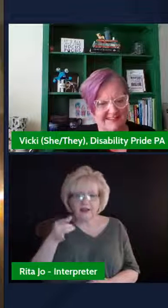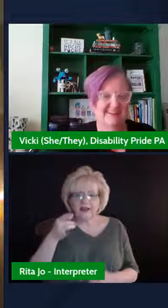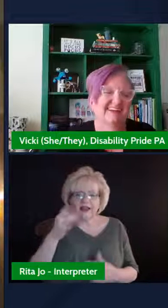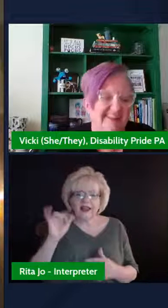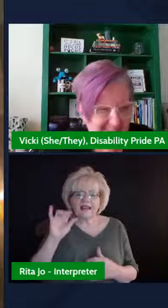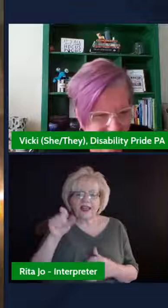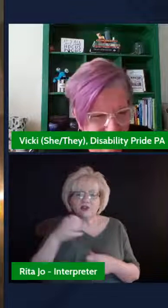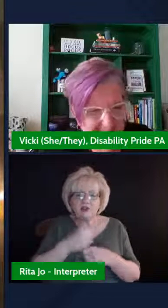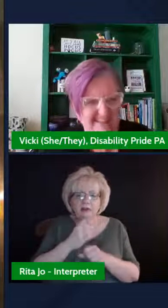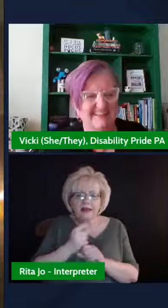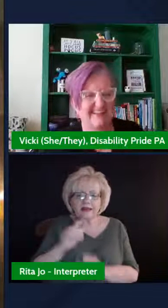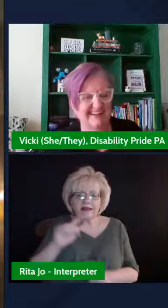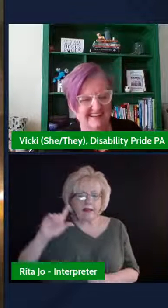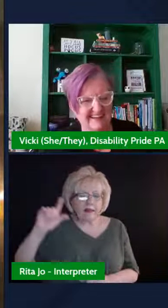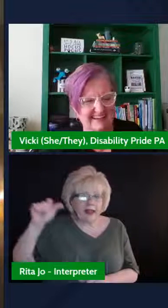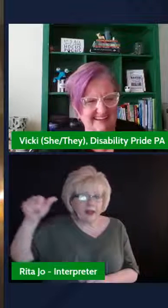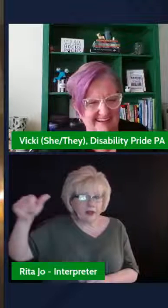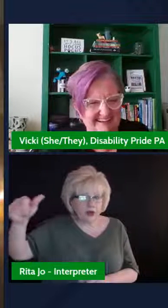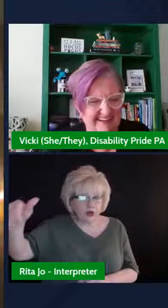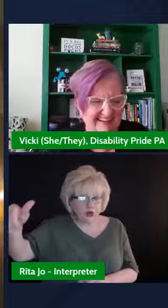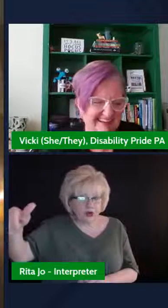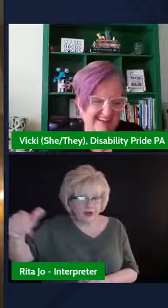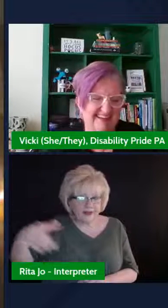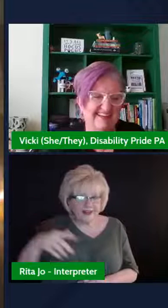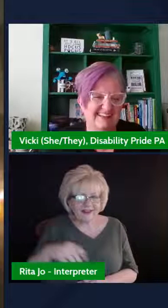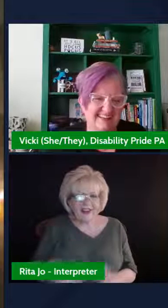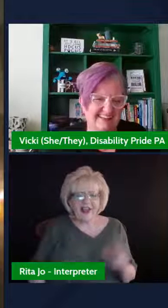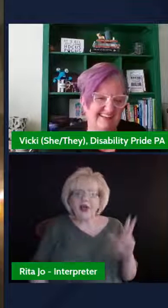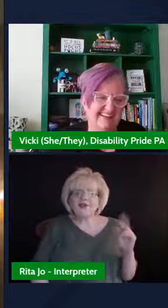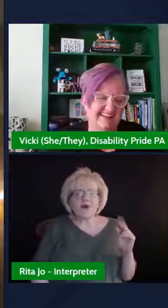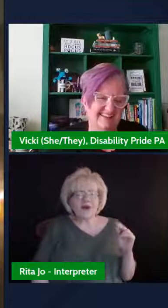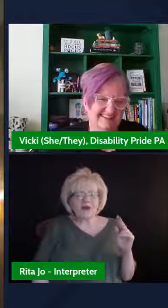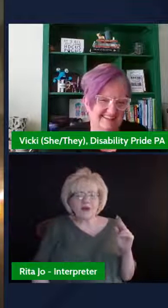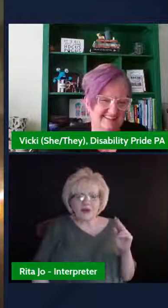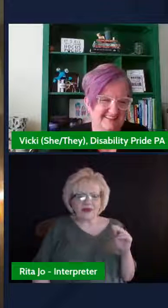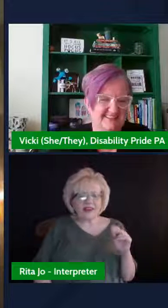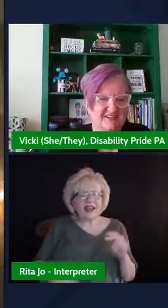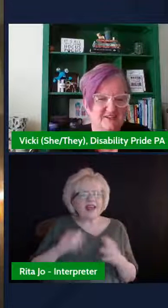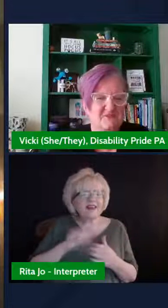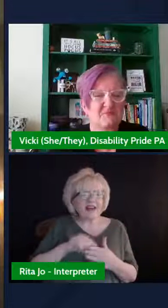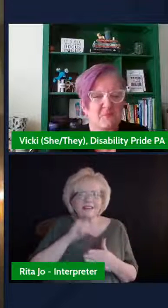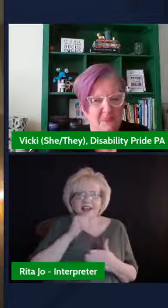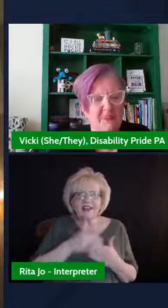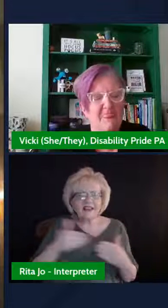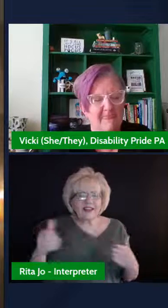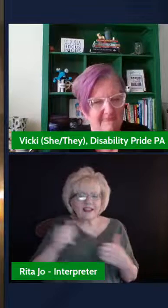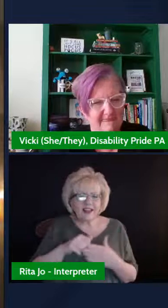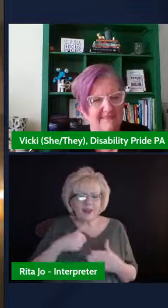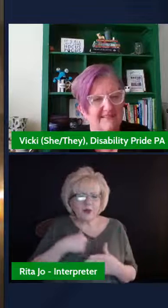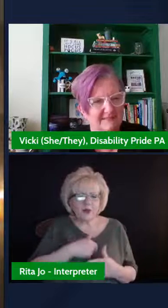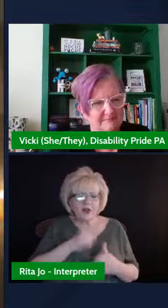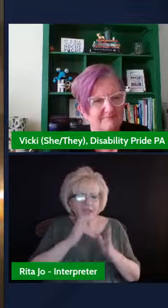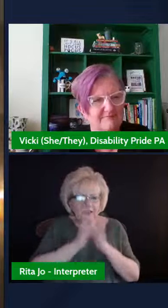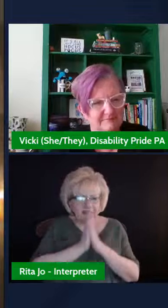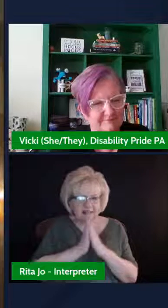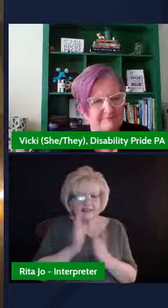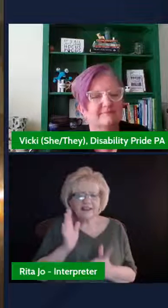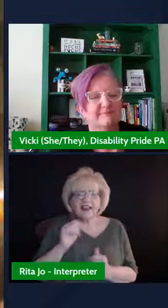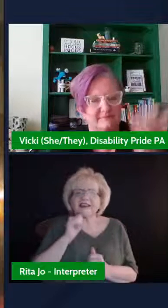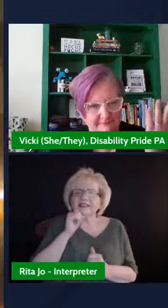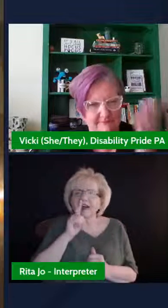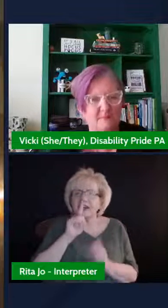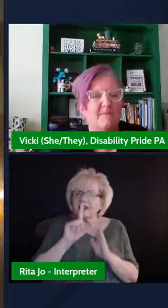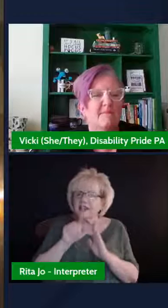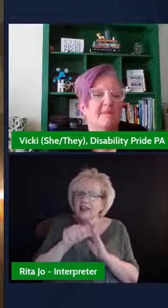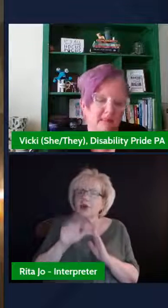later?" Yeah. Yeah, it's like, no, that's not the thing we're asking, like, it's more like, not necessarily later, but would you